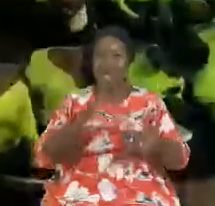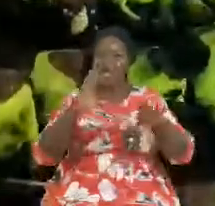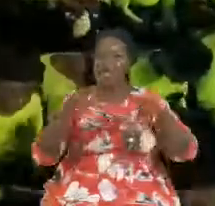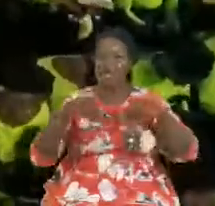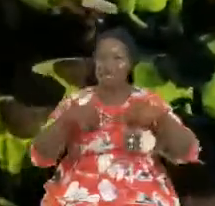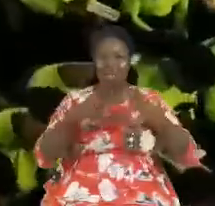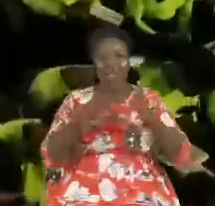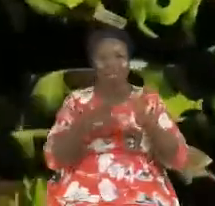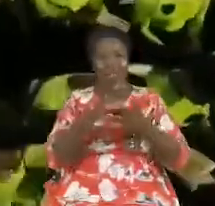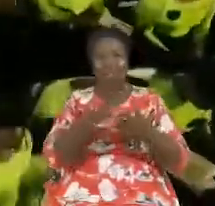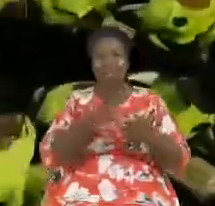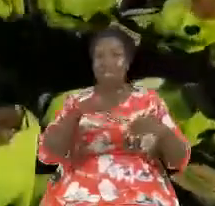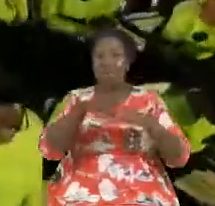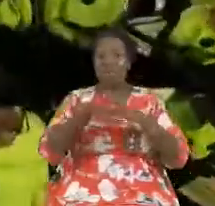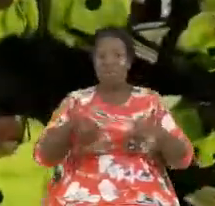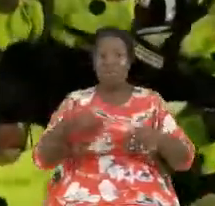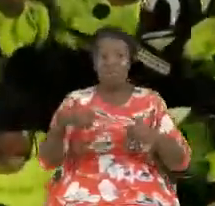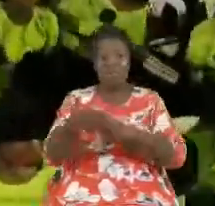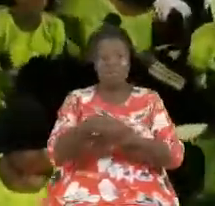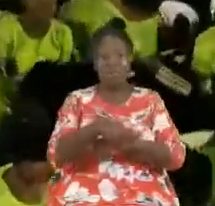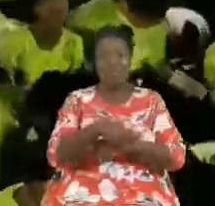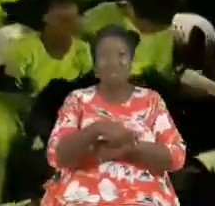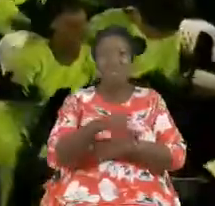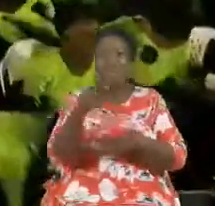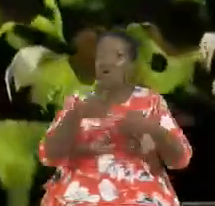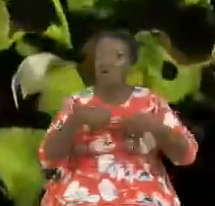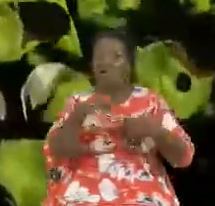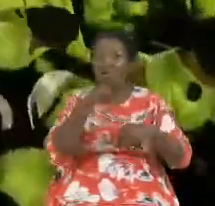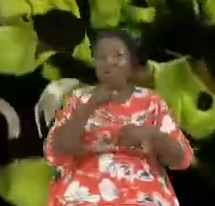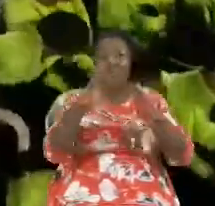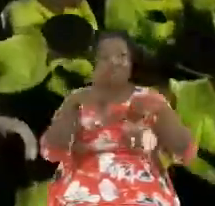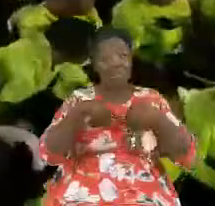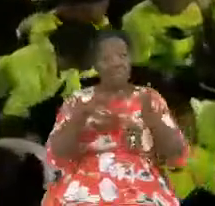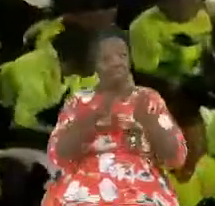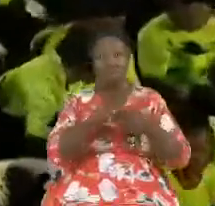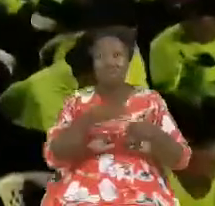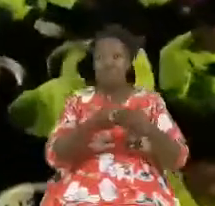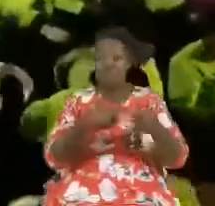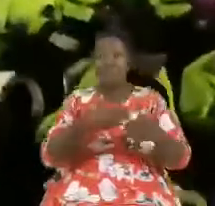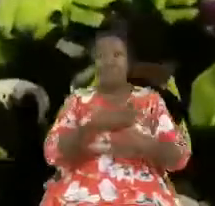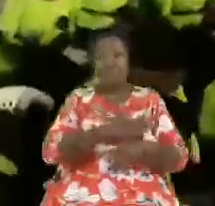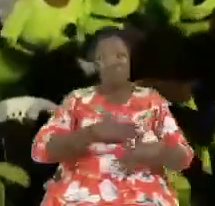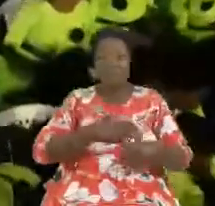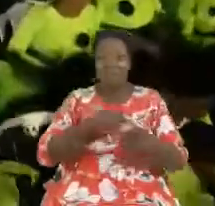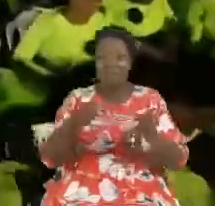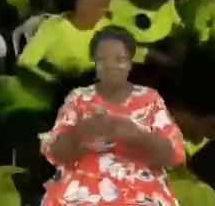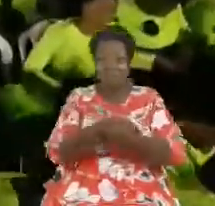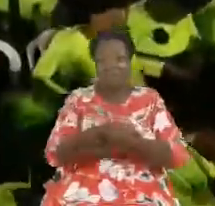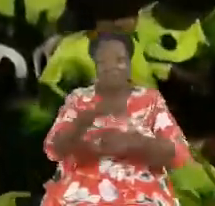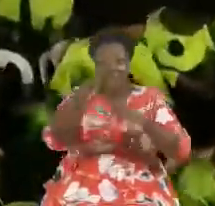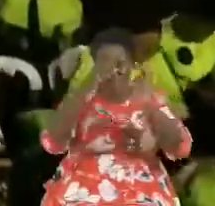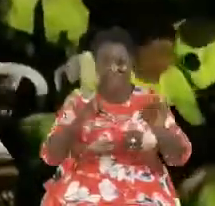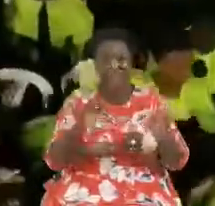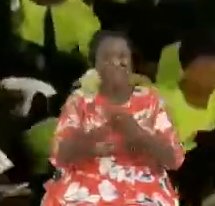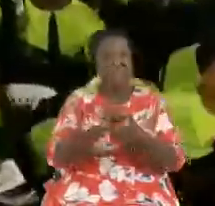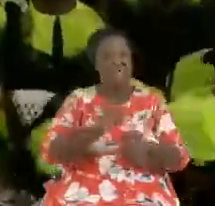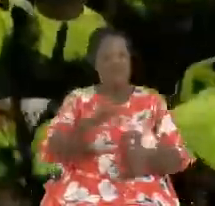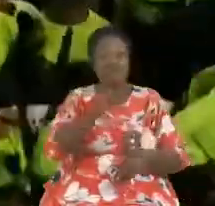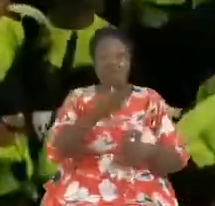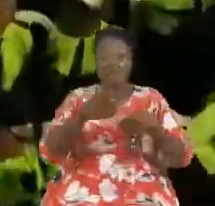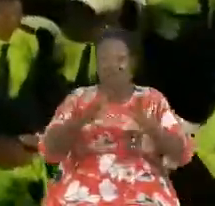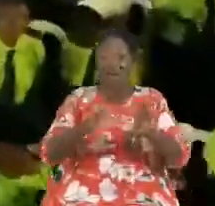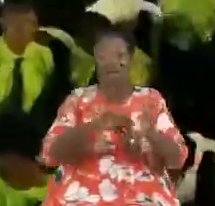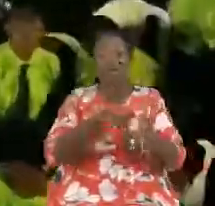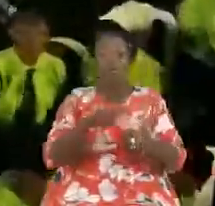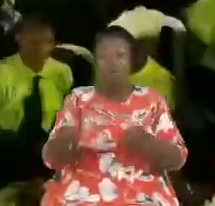eyes closed. You're giving yourself to the Lord. You have not done it before. And you say, today, I will not allow this